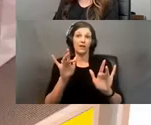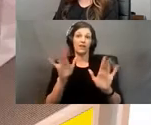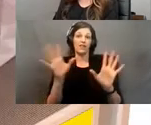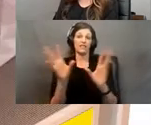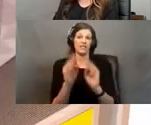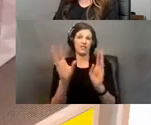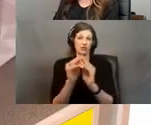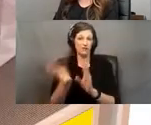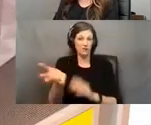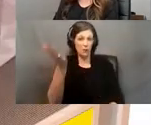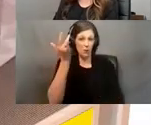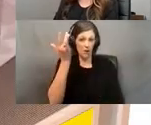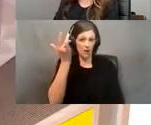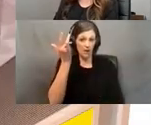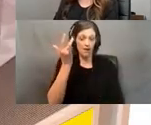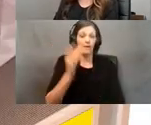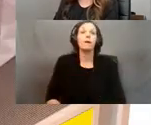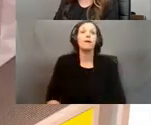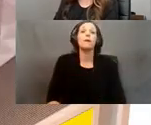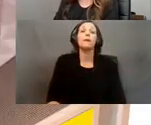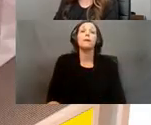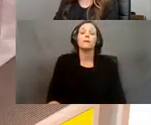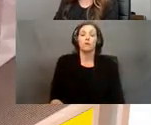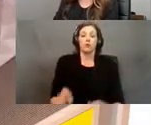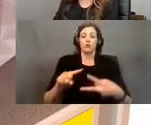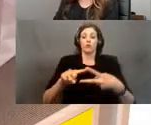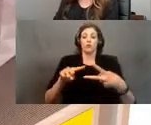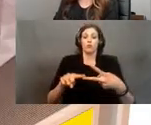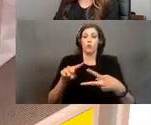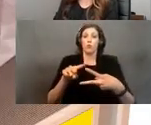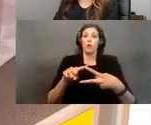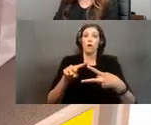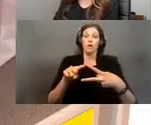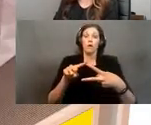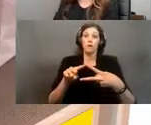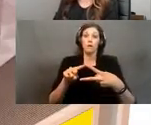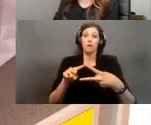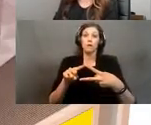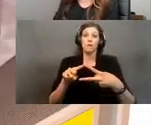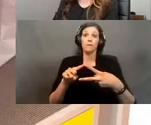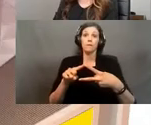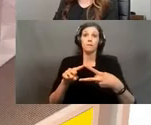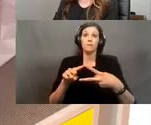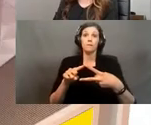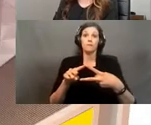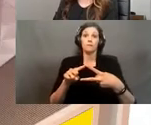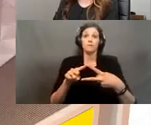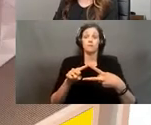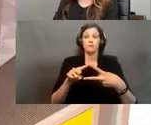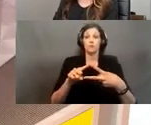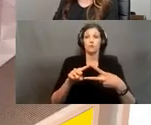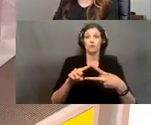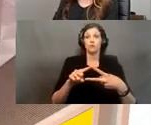that for two reasons, one to be accessible